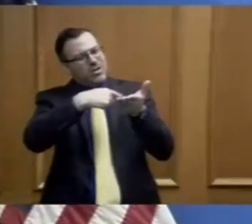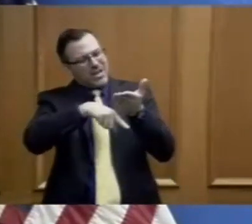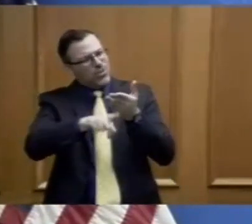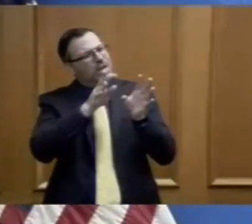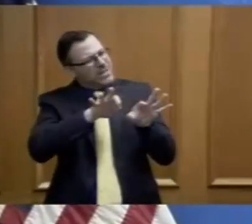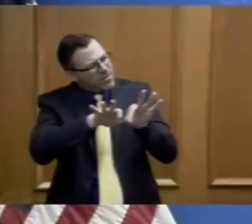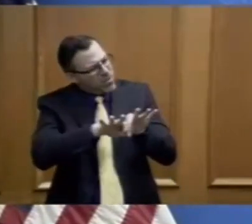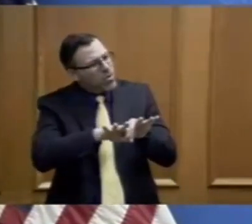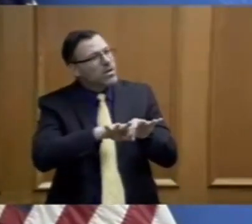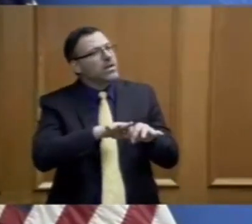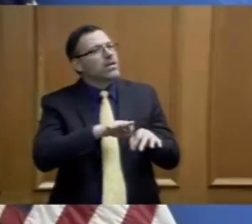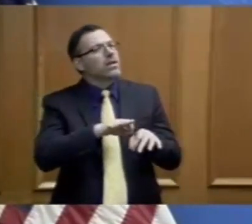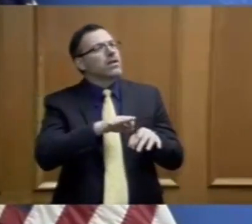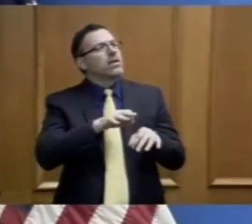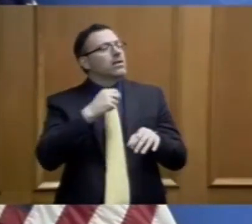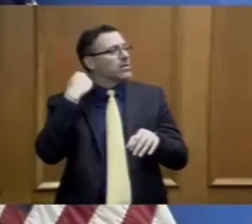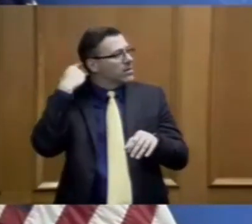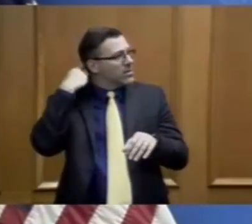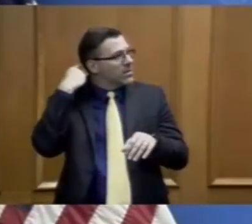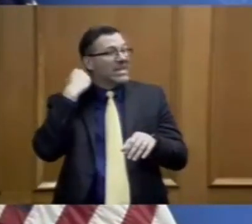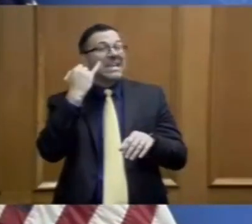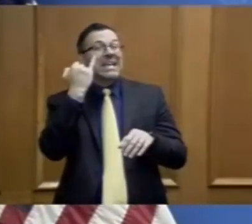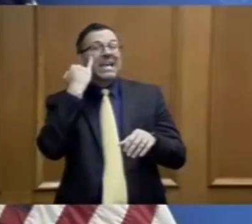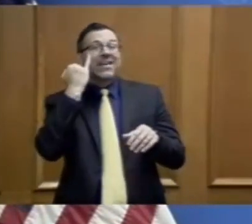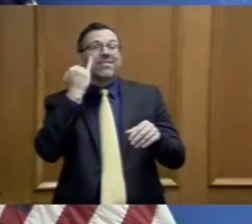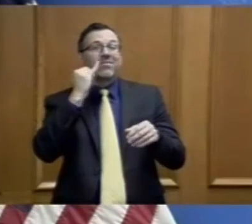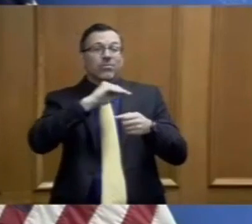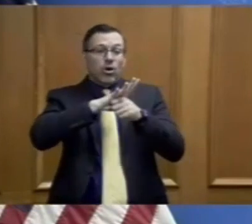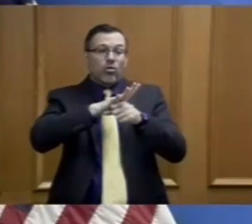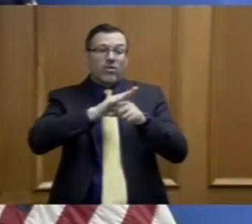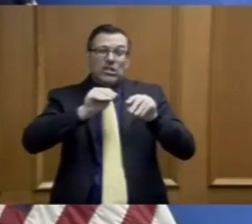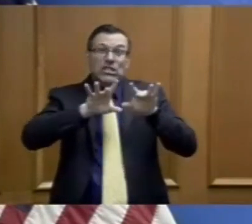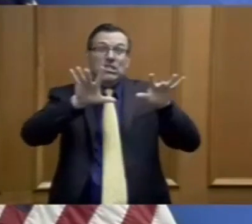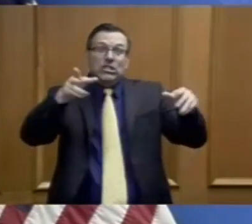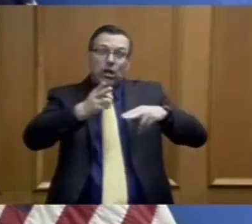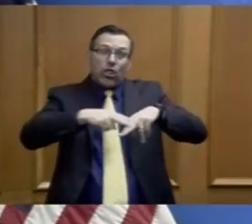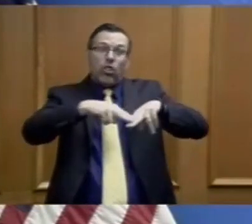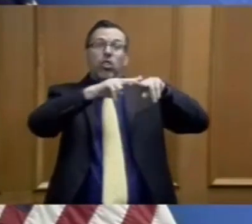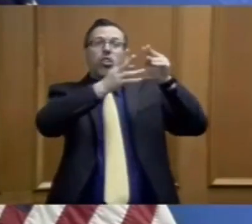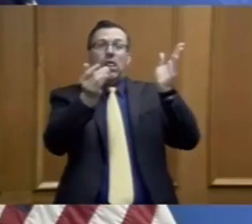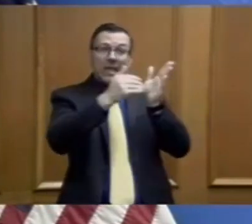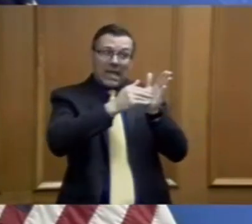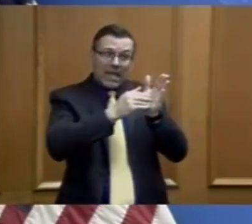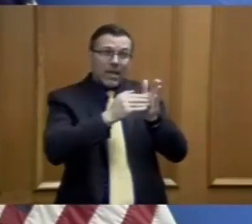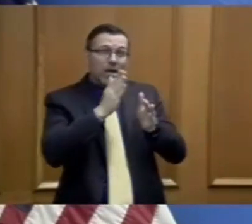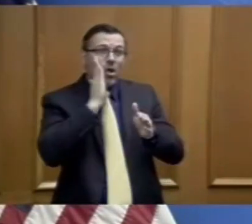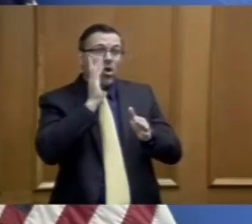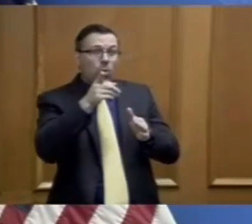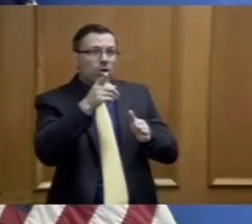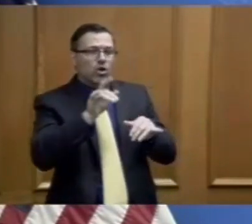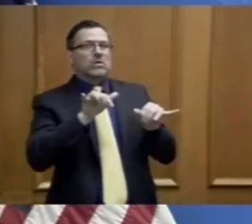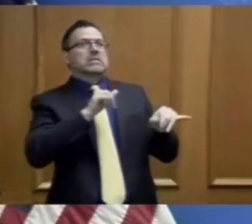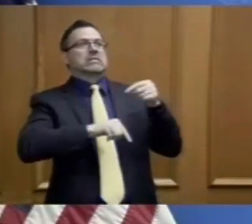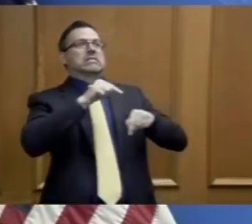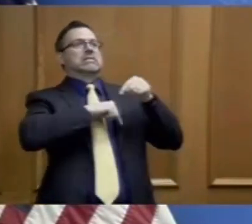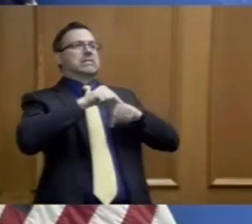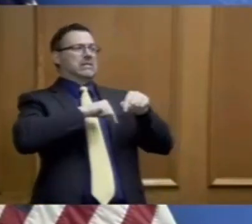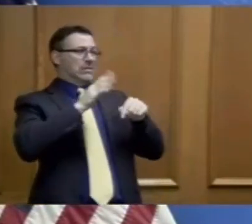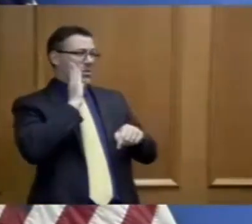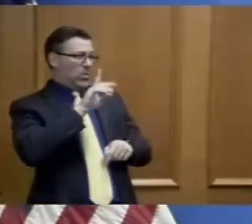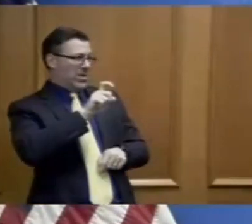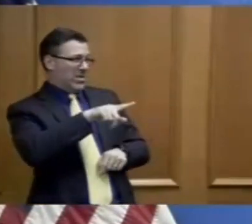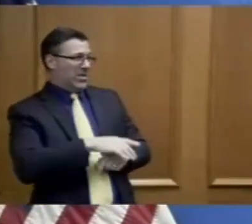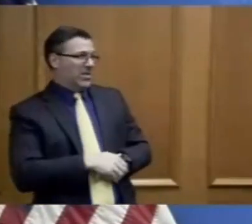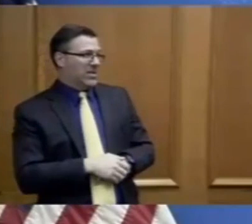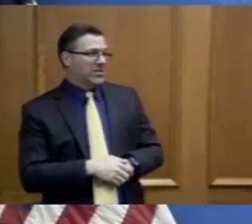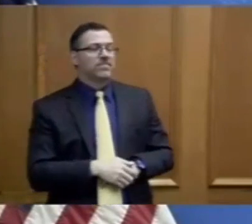state's numbers do start to rise again, at what point are you going to consider reversing these measures or putting stricter guidelines back into place? Yeah, you know, in